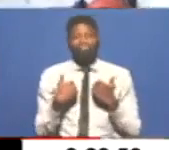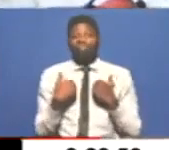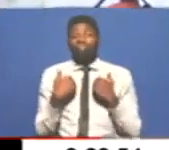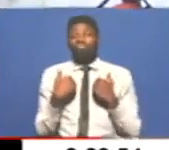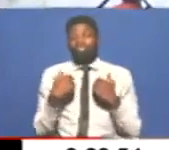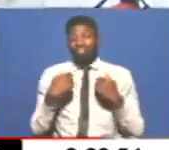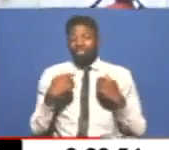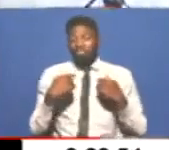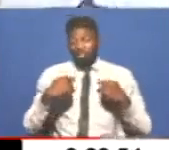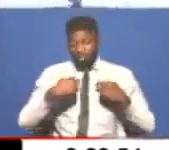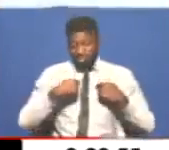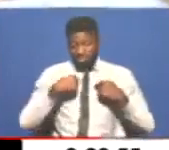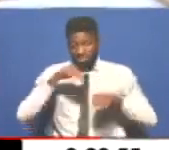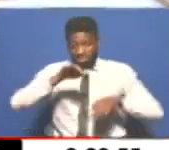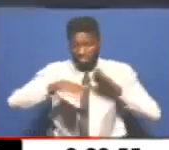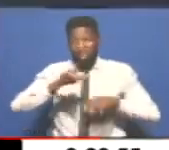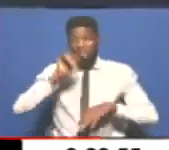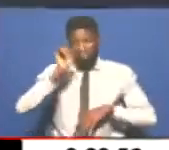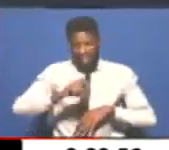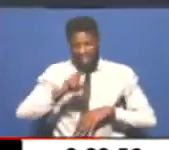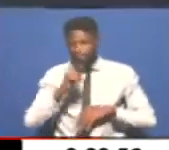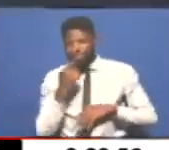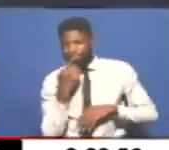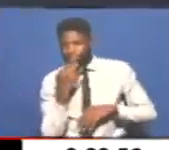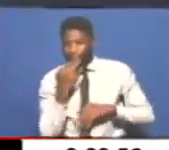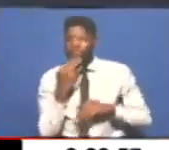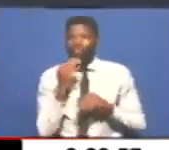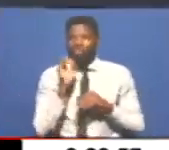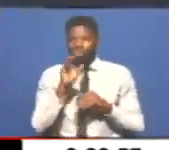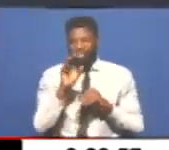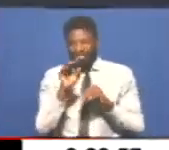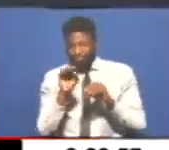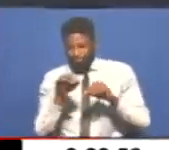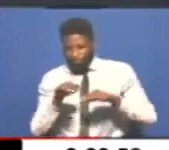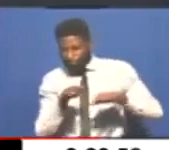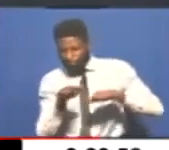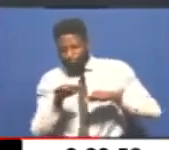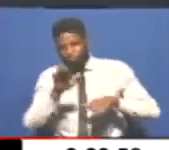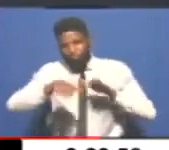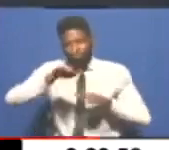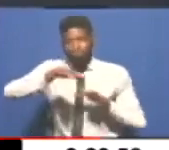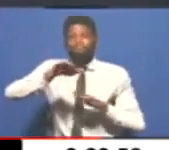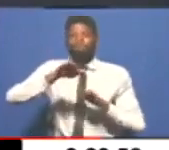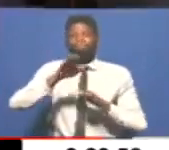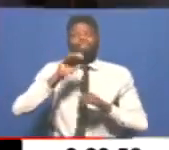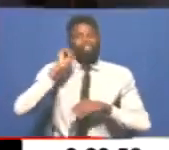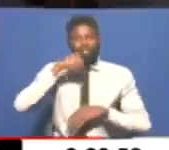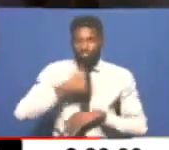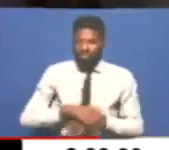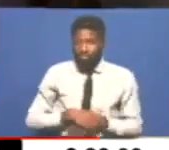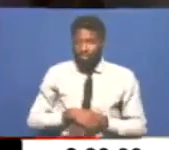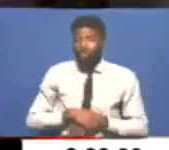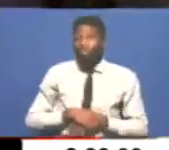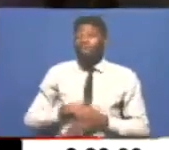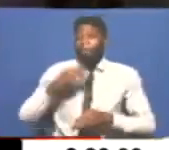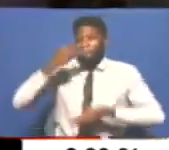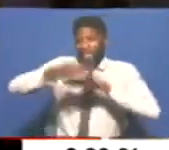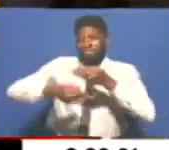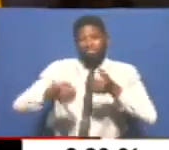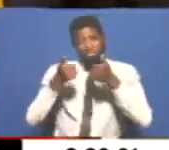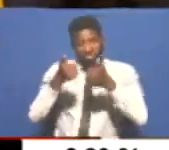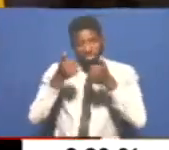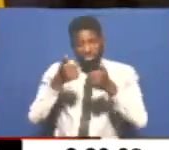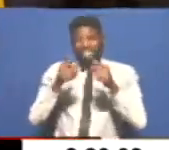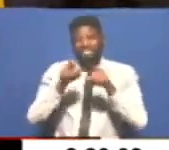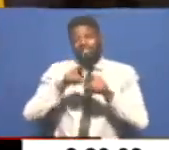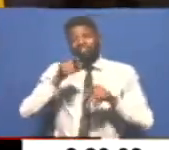what they want to make it something very, very good. Fabric is very key. A suit is fabric and tailoring. So after choosing fabric, I take